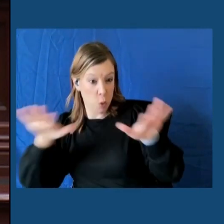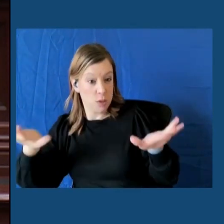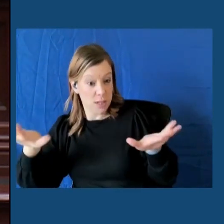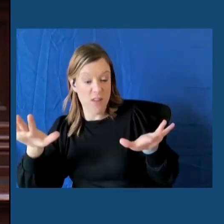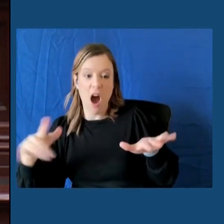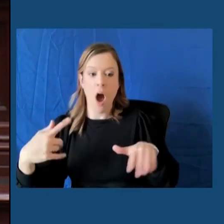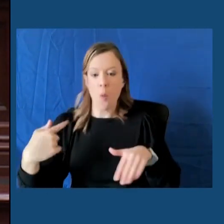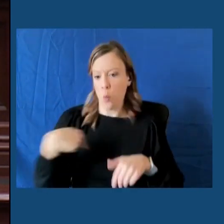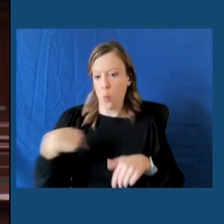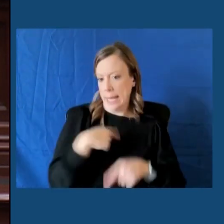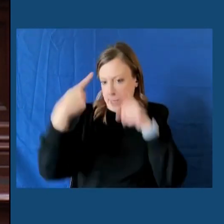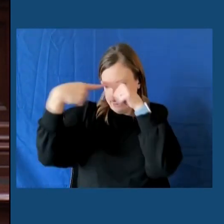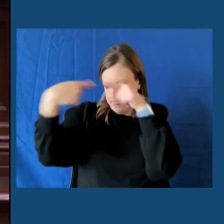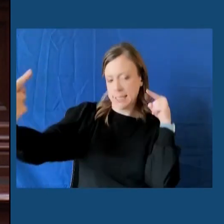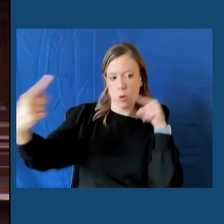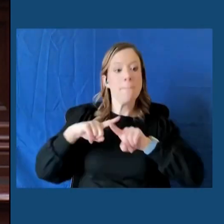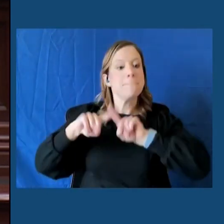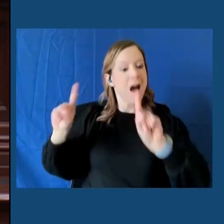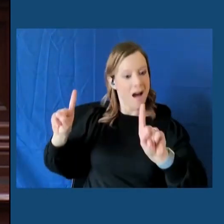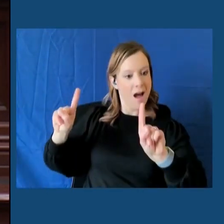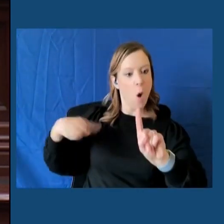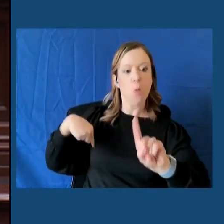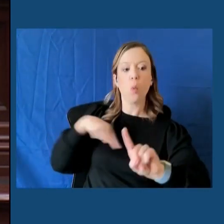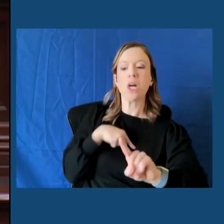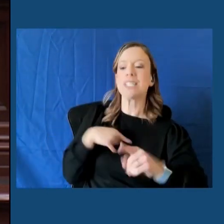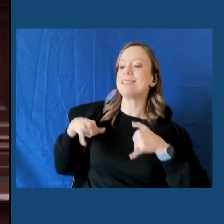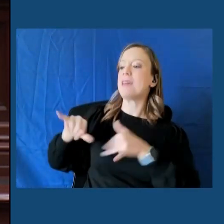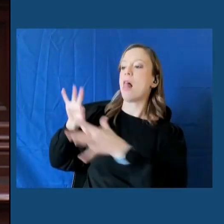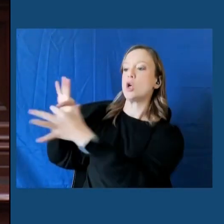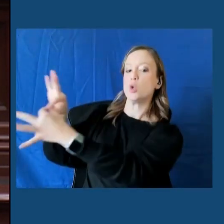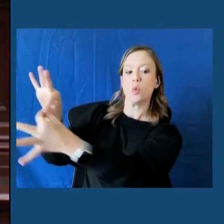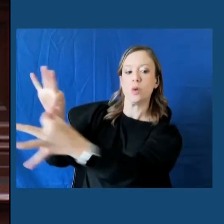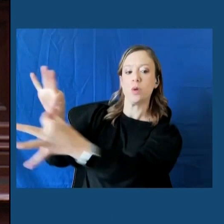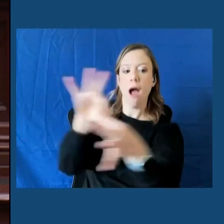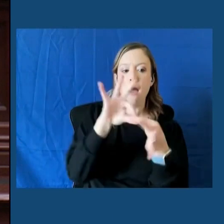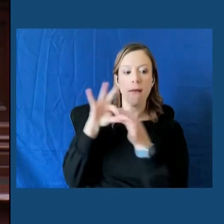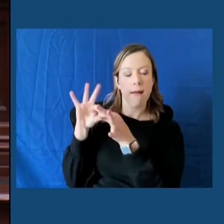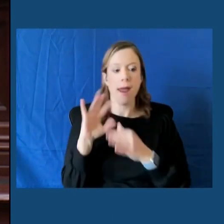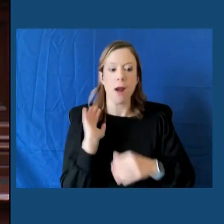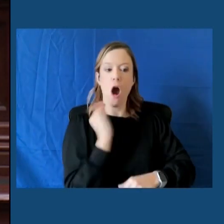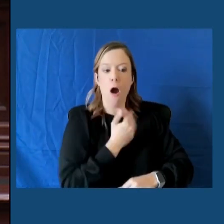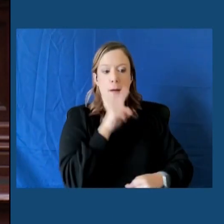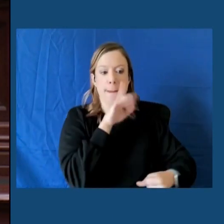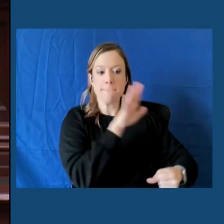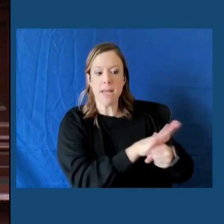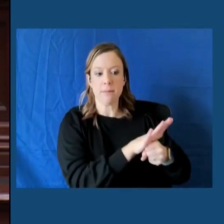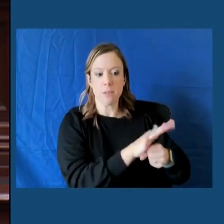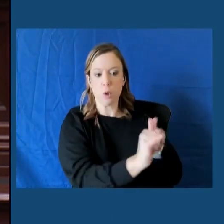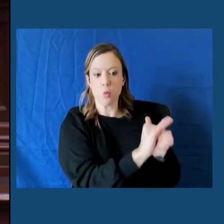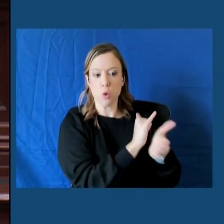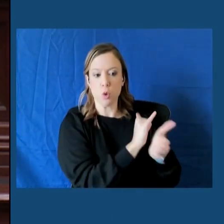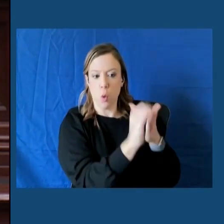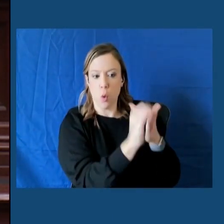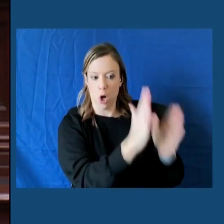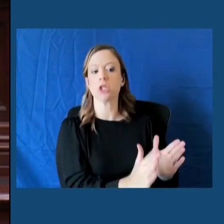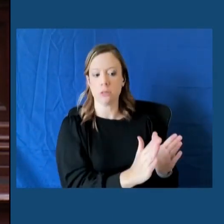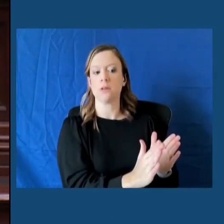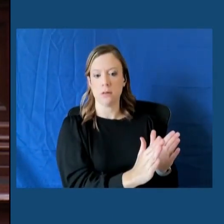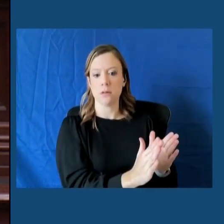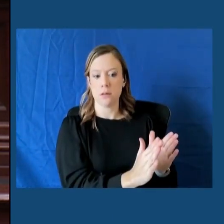we are united in our commitment to the people of this state. And together, we've already achieved so